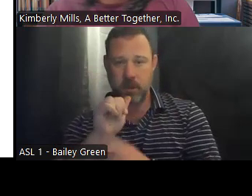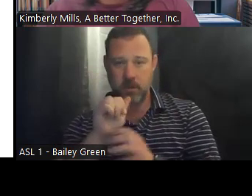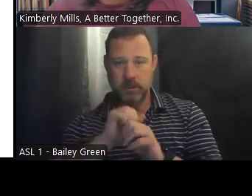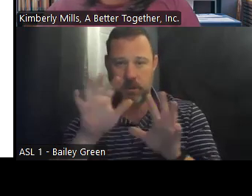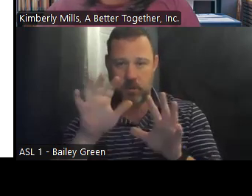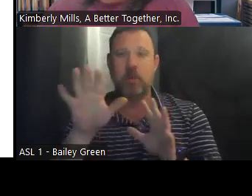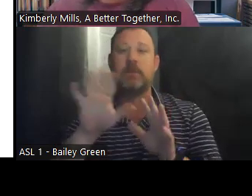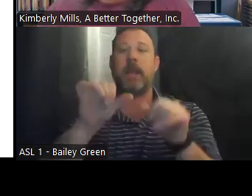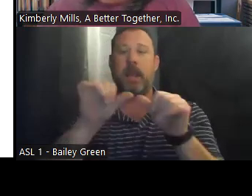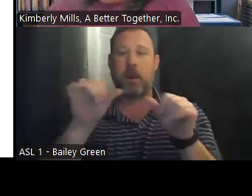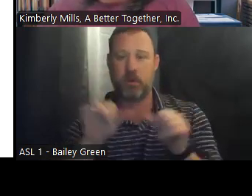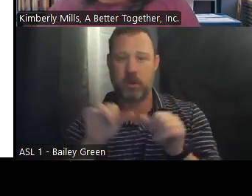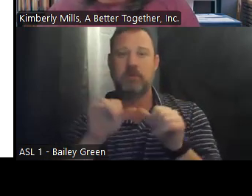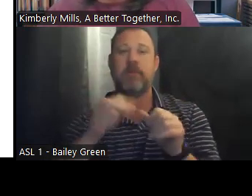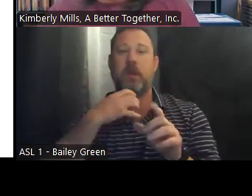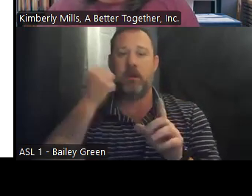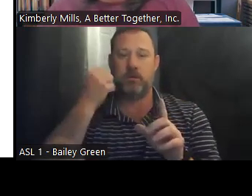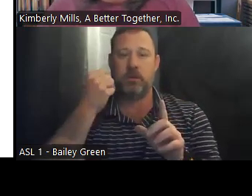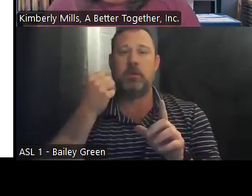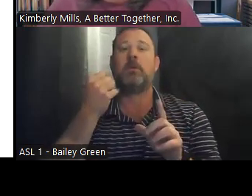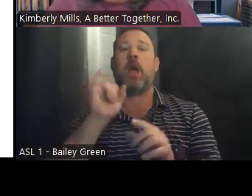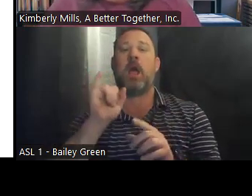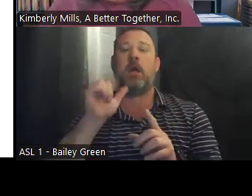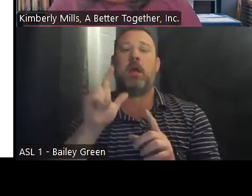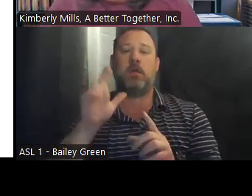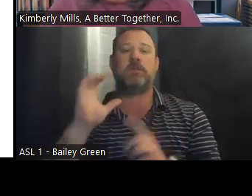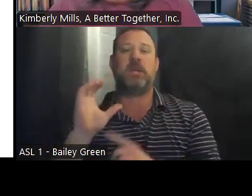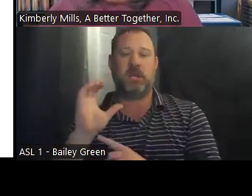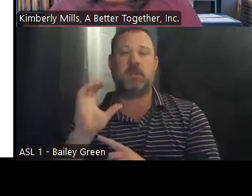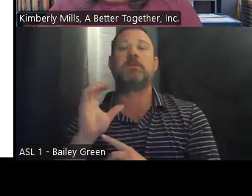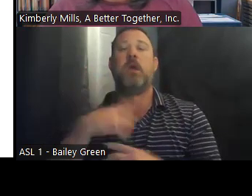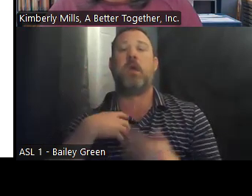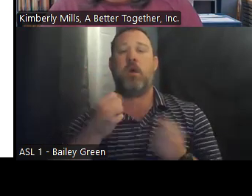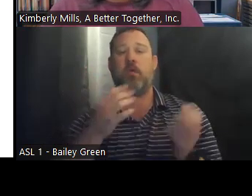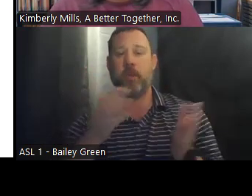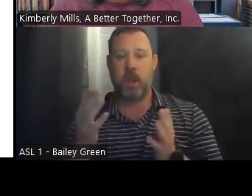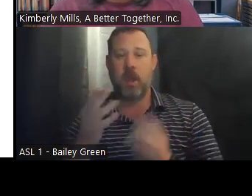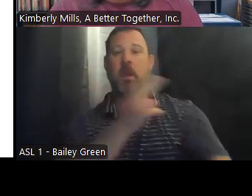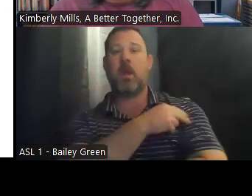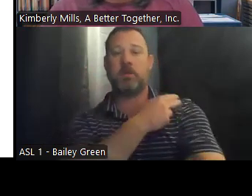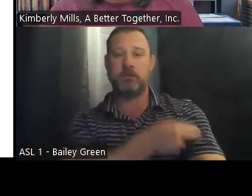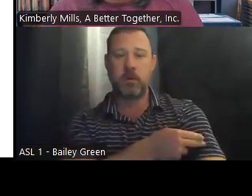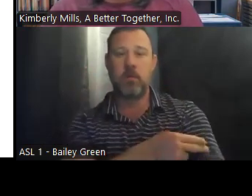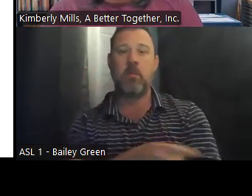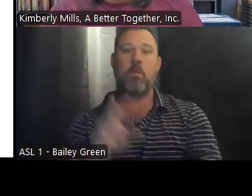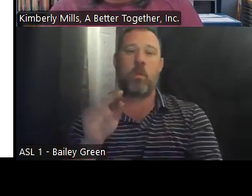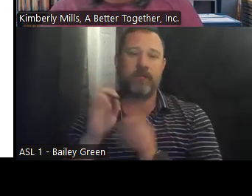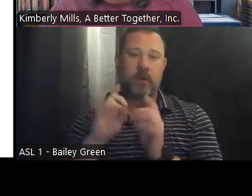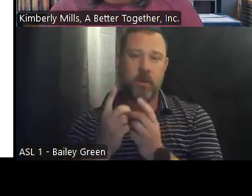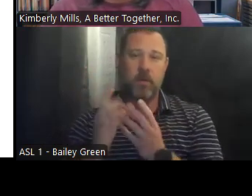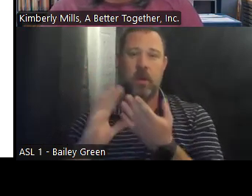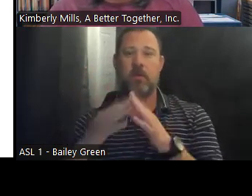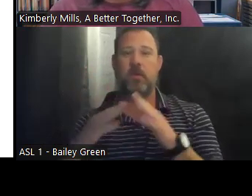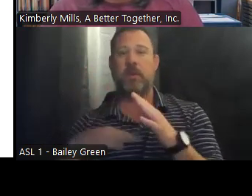area agencies on aging, ILCs, independent living centers, health plans, hospitals, county welfare departments, and